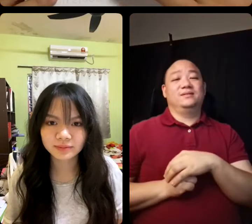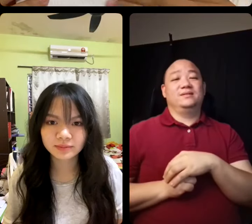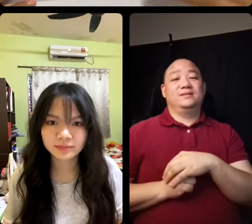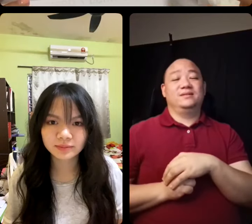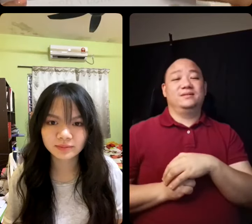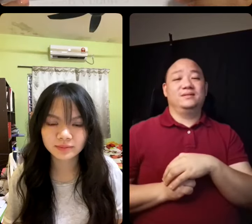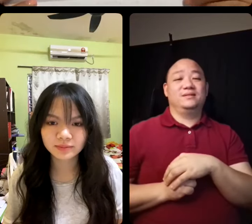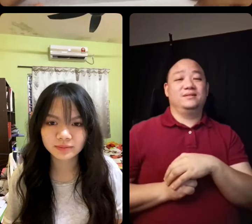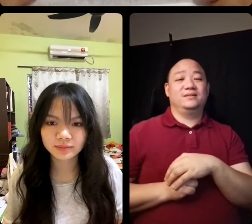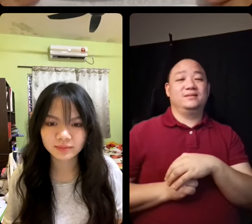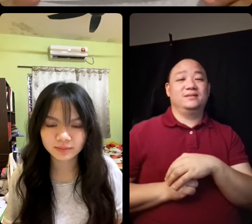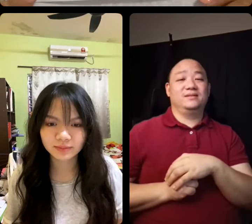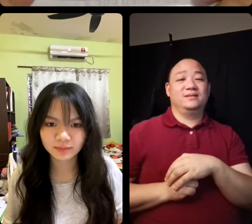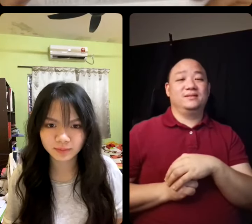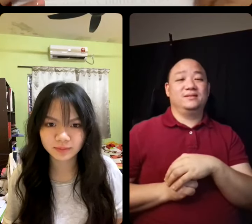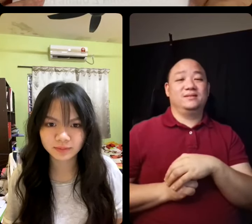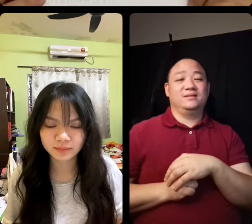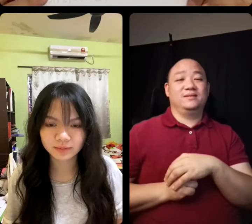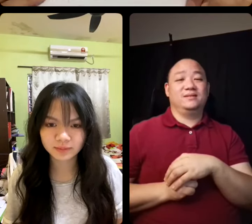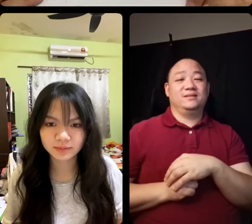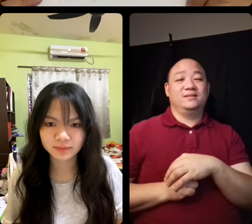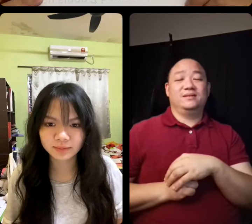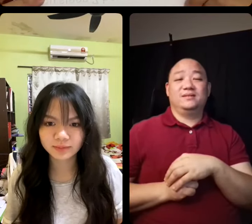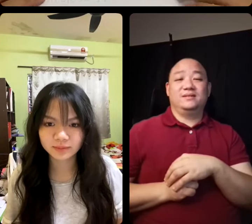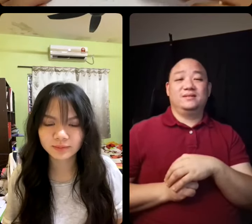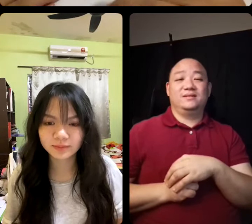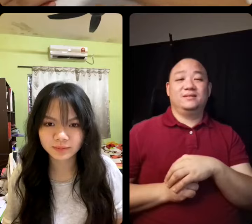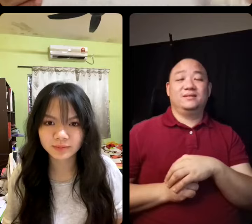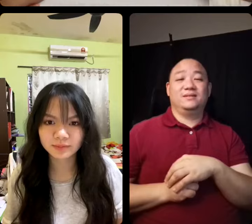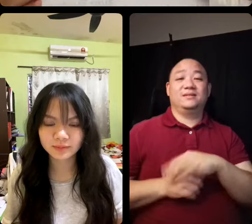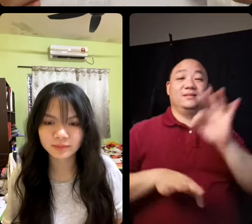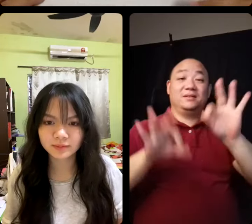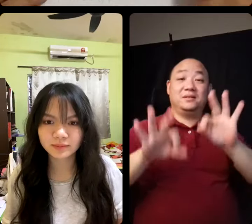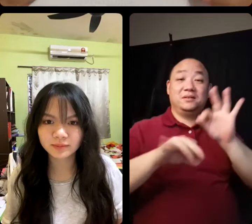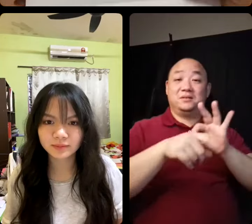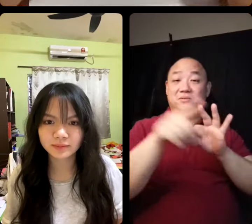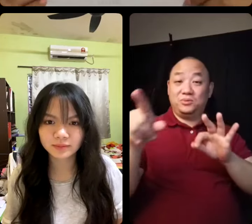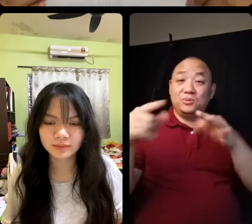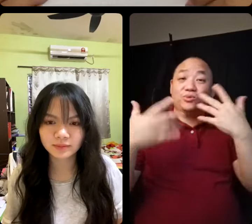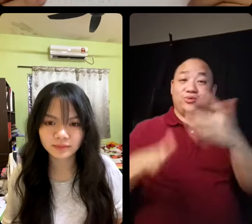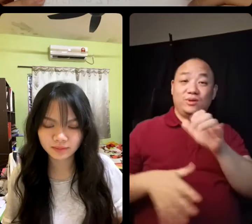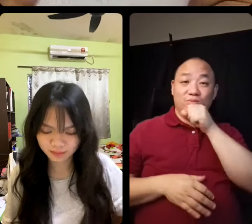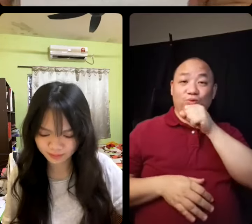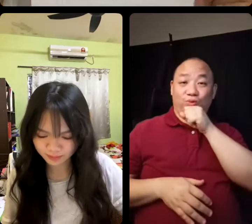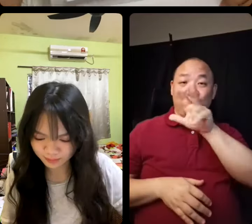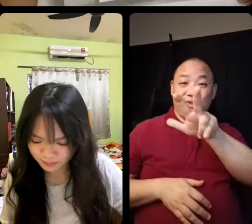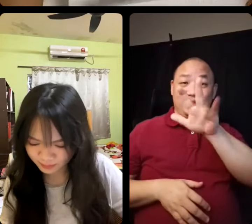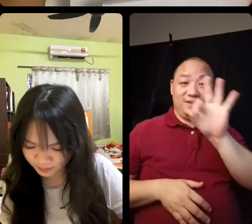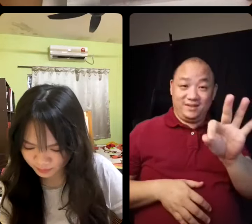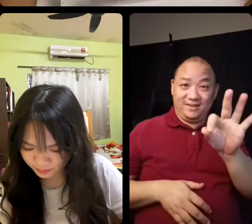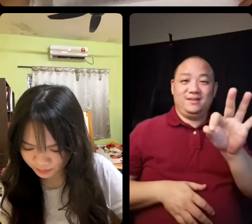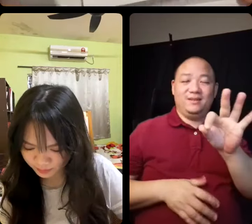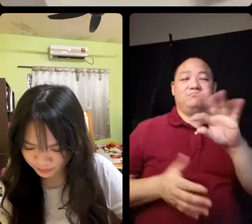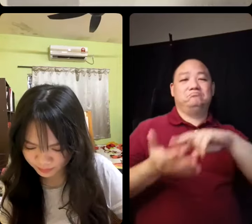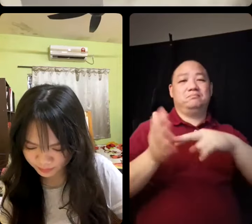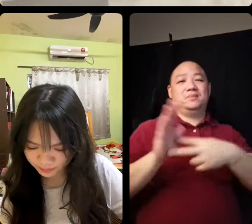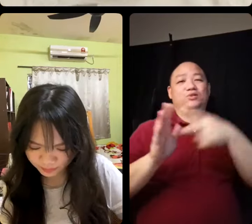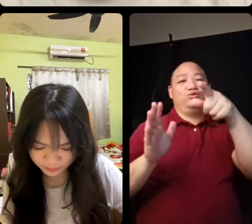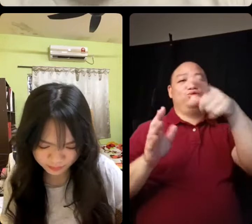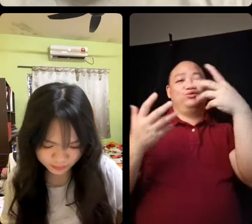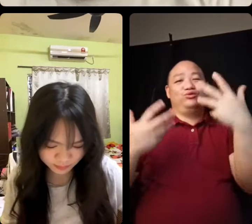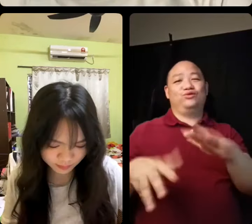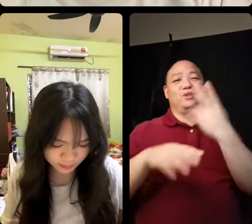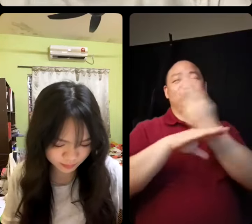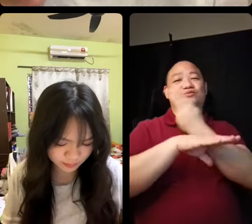actually are going to spend around 16 years of life to sleep. Alright? So yes, let's tolak the 16 years from your 55. Alright? So